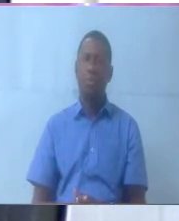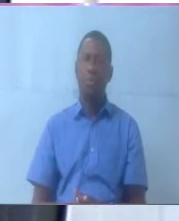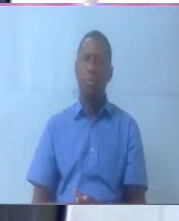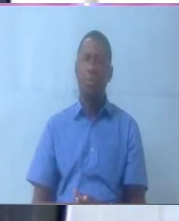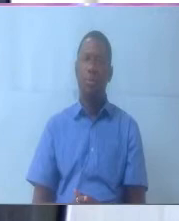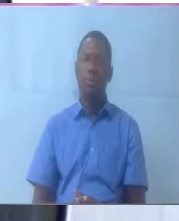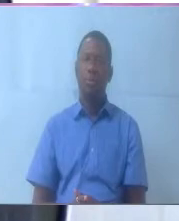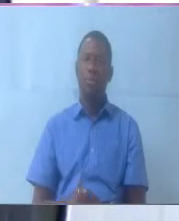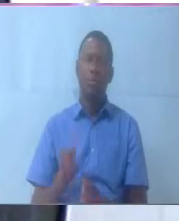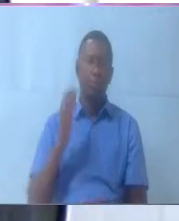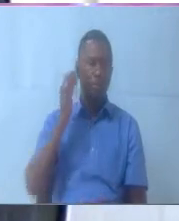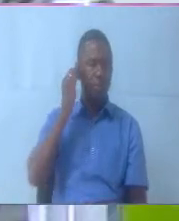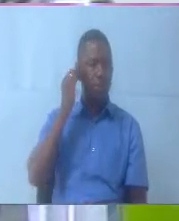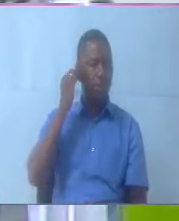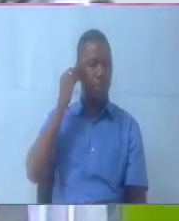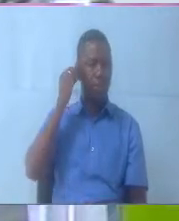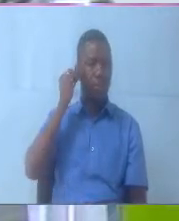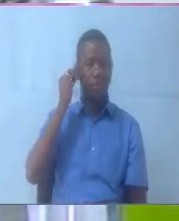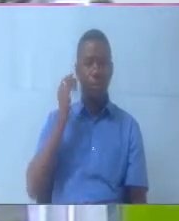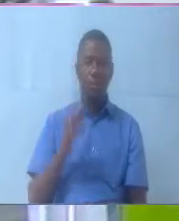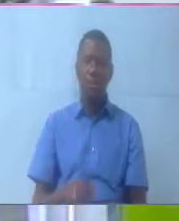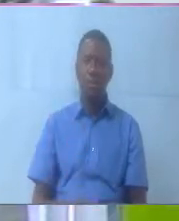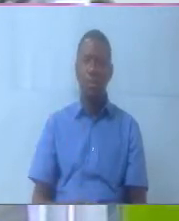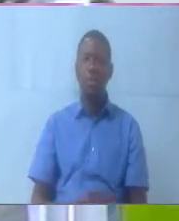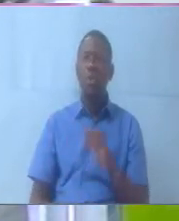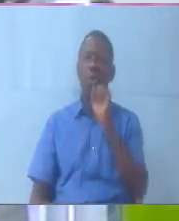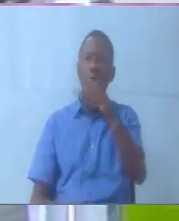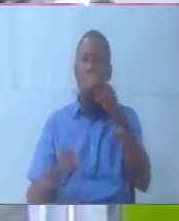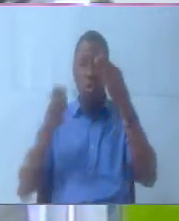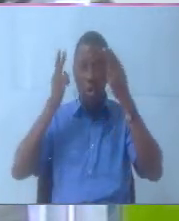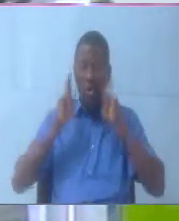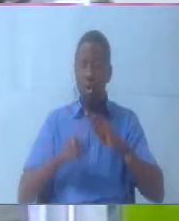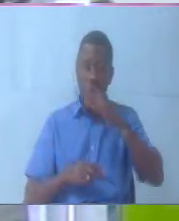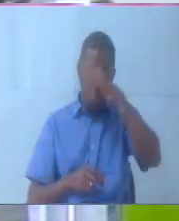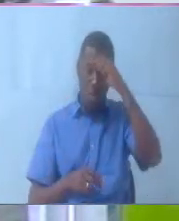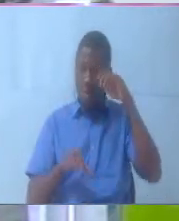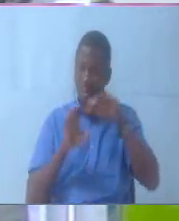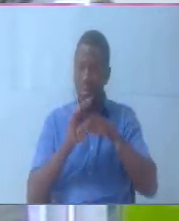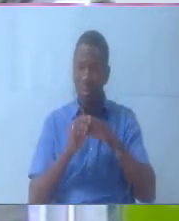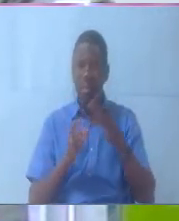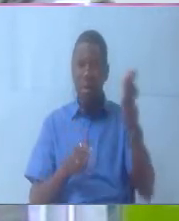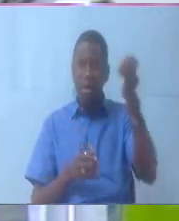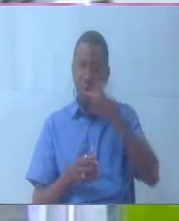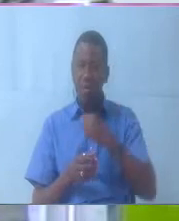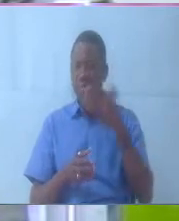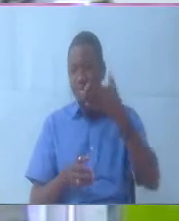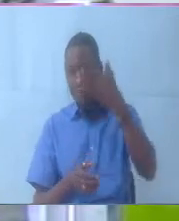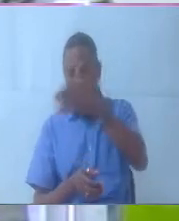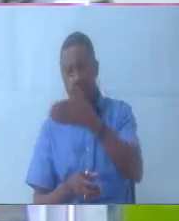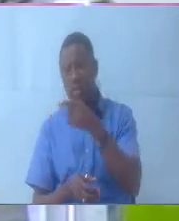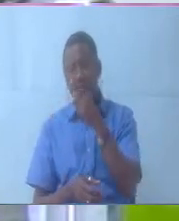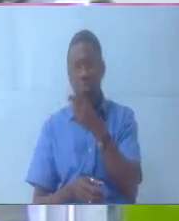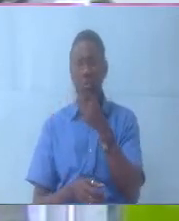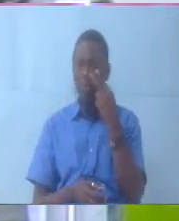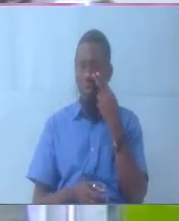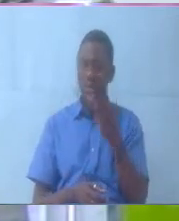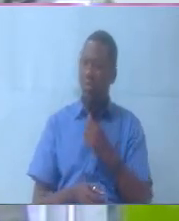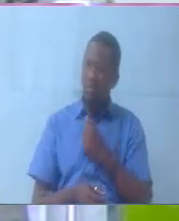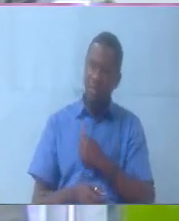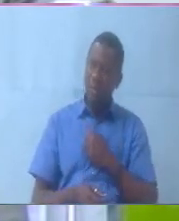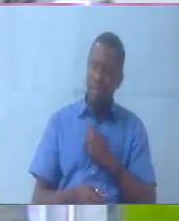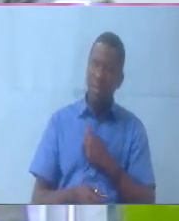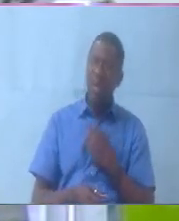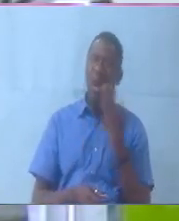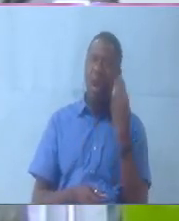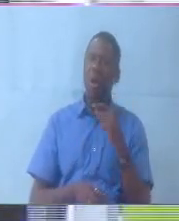jawbaleti. Your colleagues were coming to see you and to sympathize with you. How about your